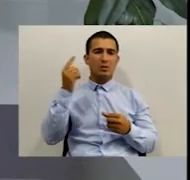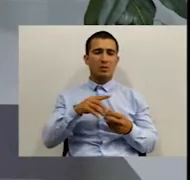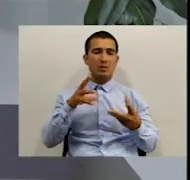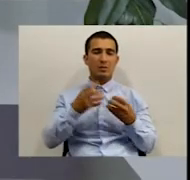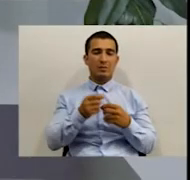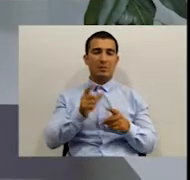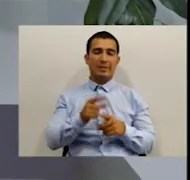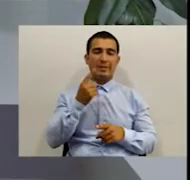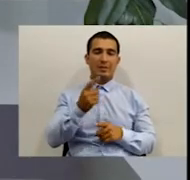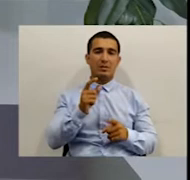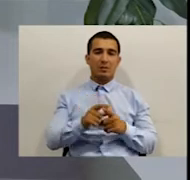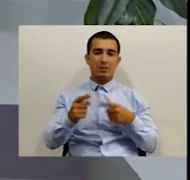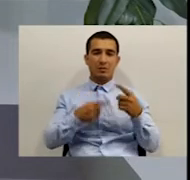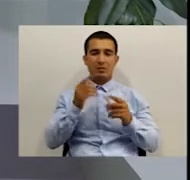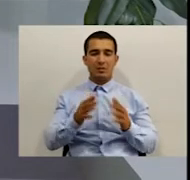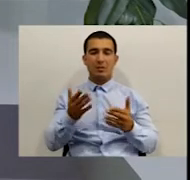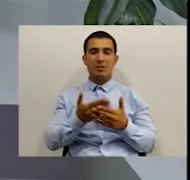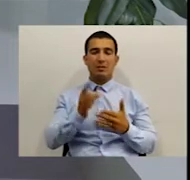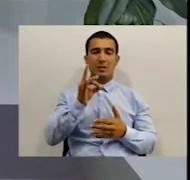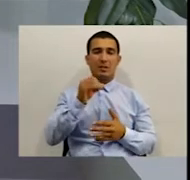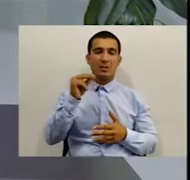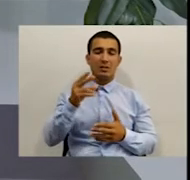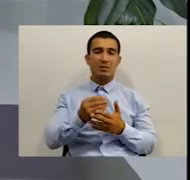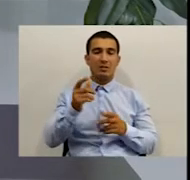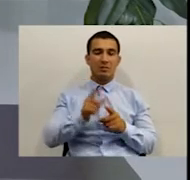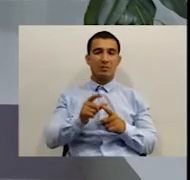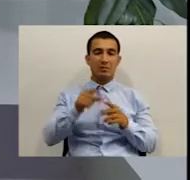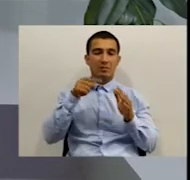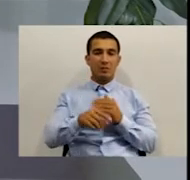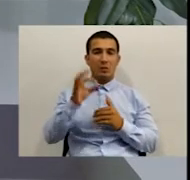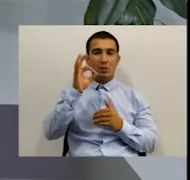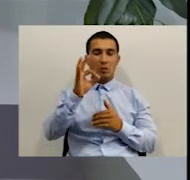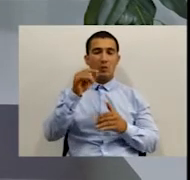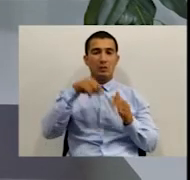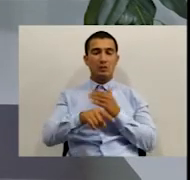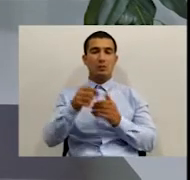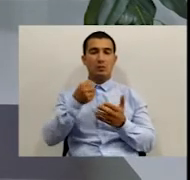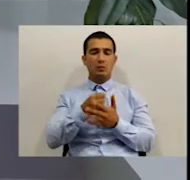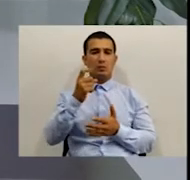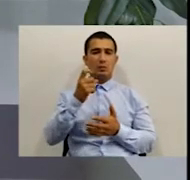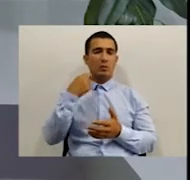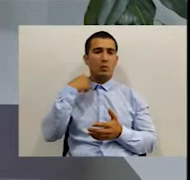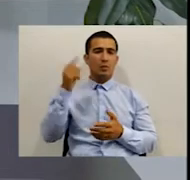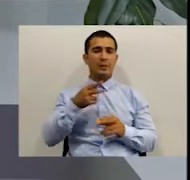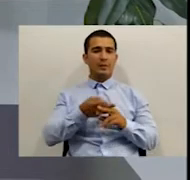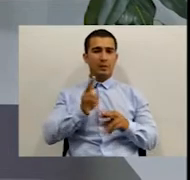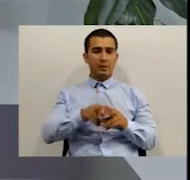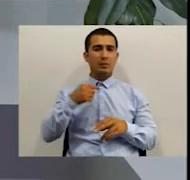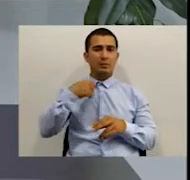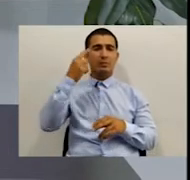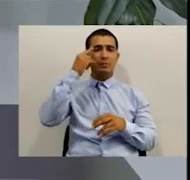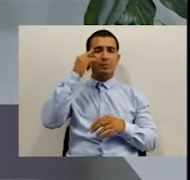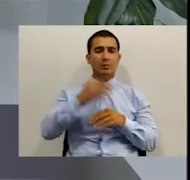bo'lgan butun sonlar to'plami degan ma'noni bildiradi. Ya'ni range 100 deganda biz 0 sonidan boshlab